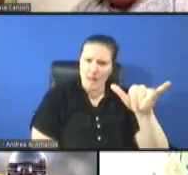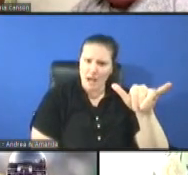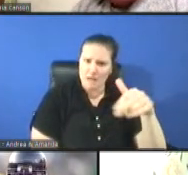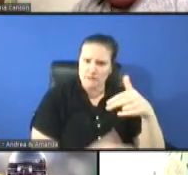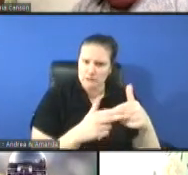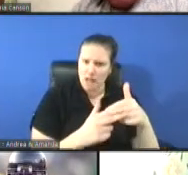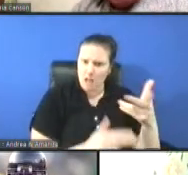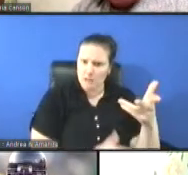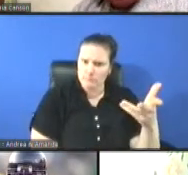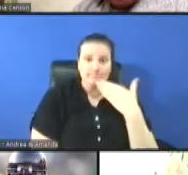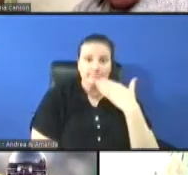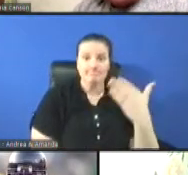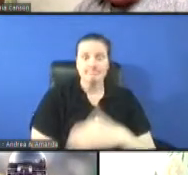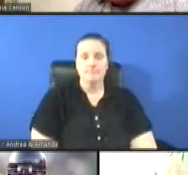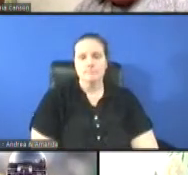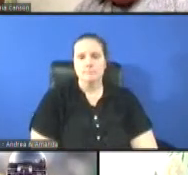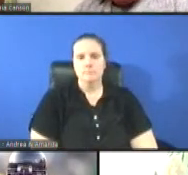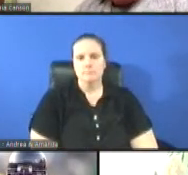slides? Thank you.